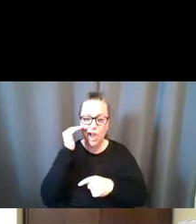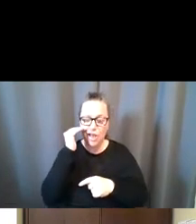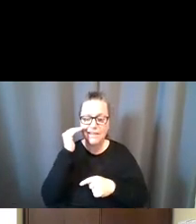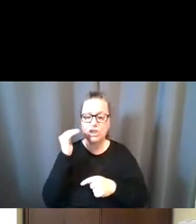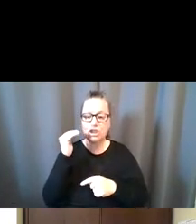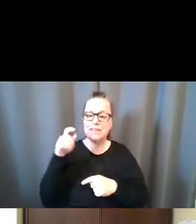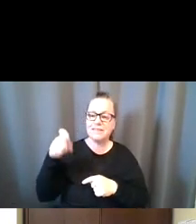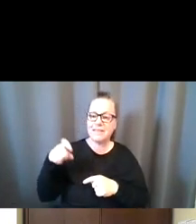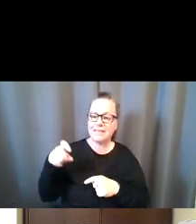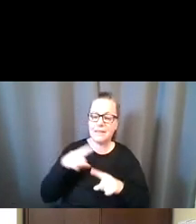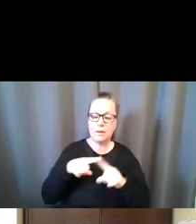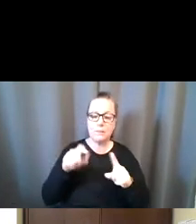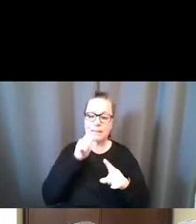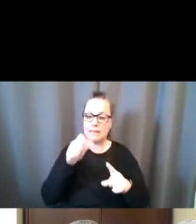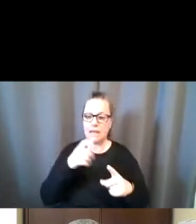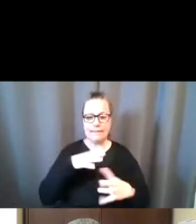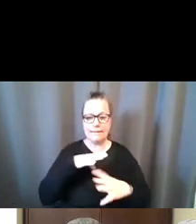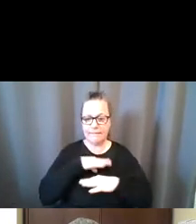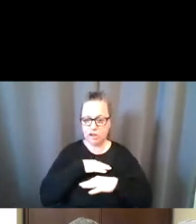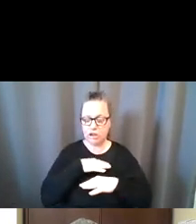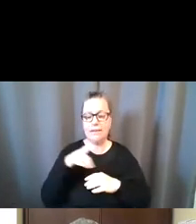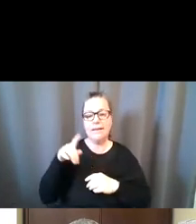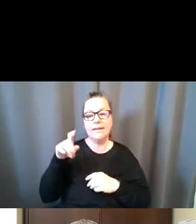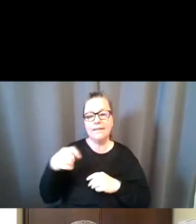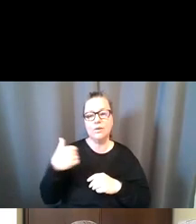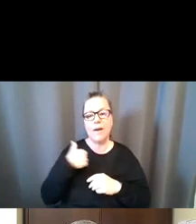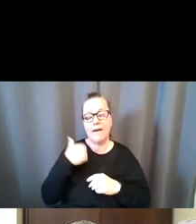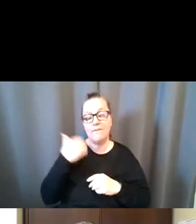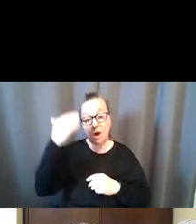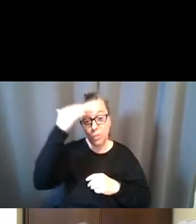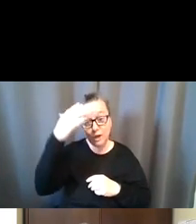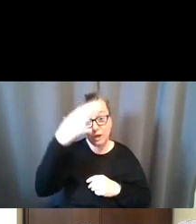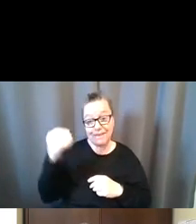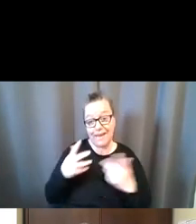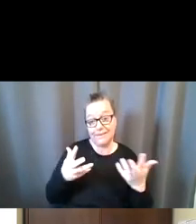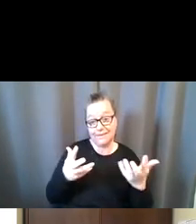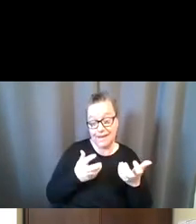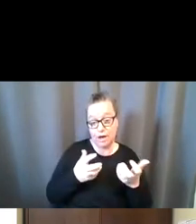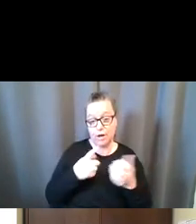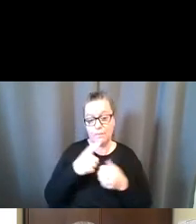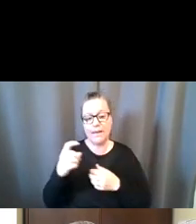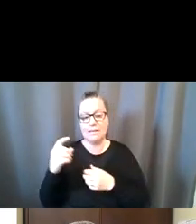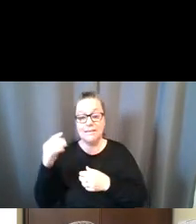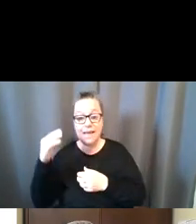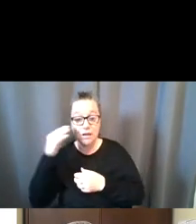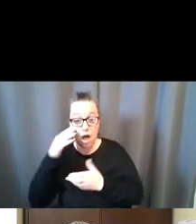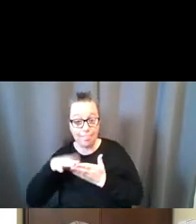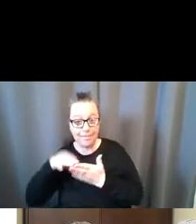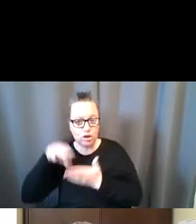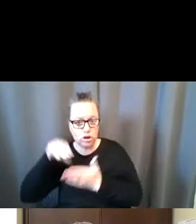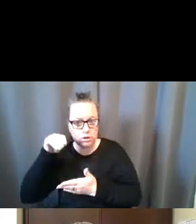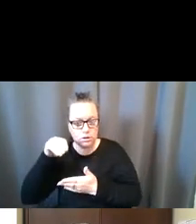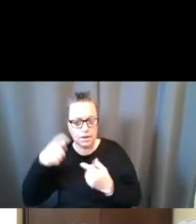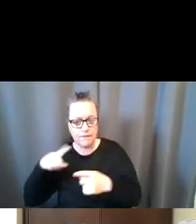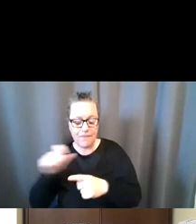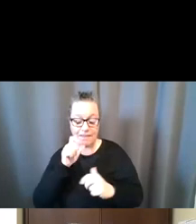not sufficient. Knowledge needs to have awareness and desire, because the knowledge event that is not built on